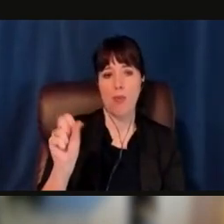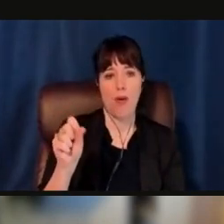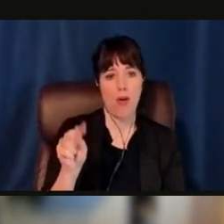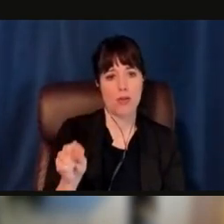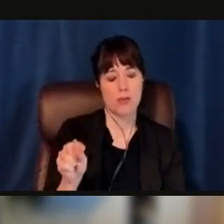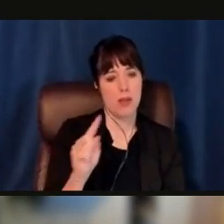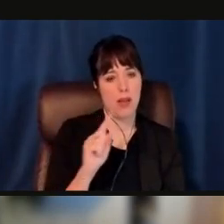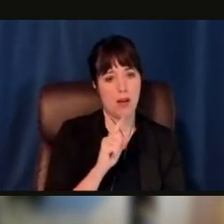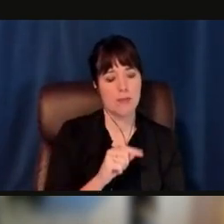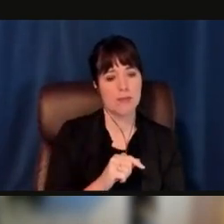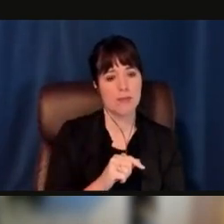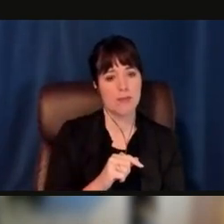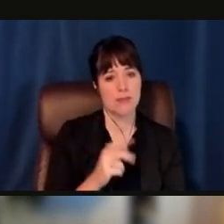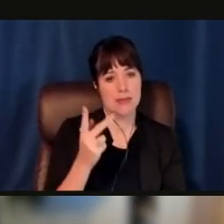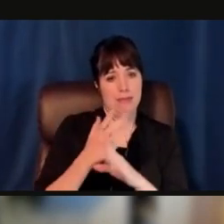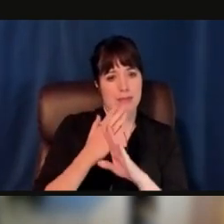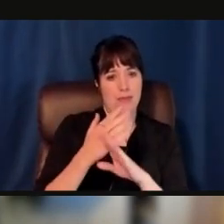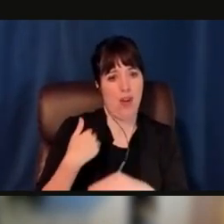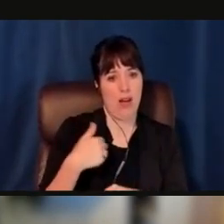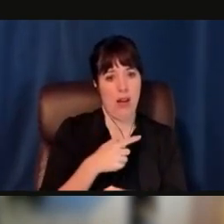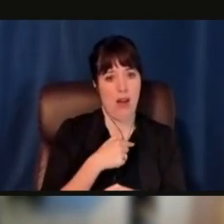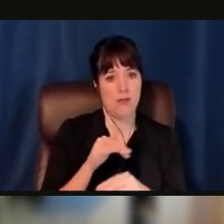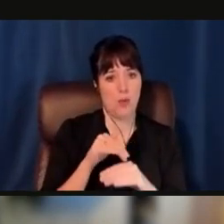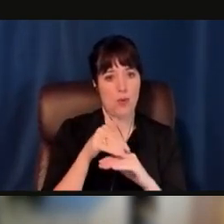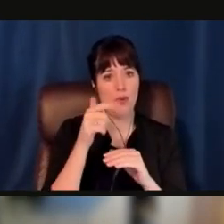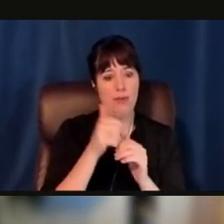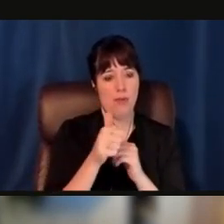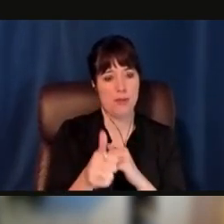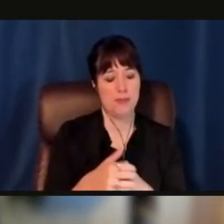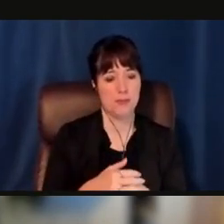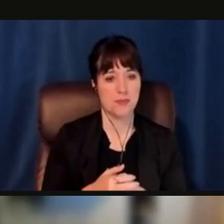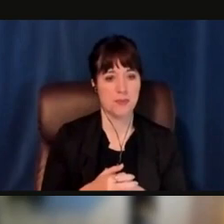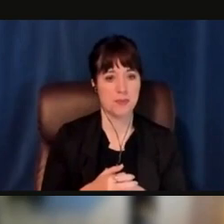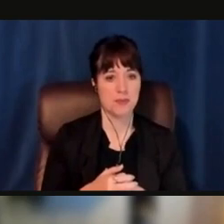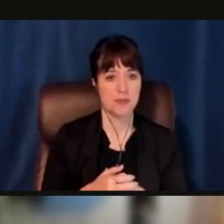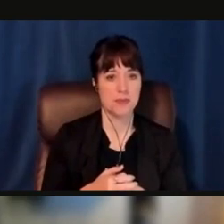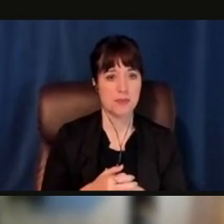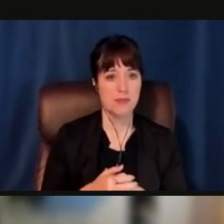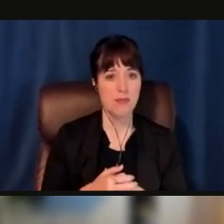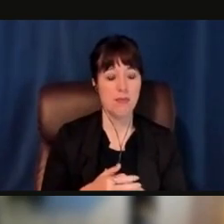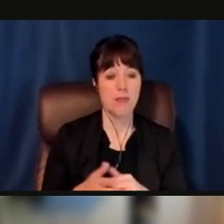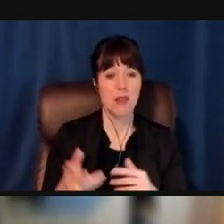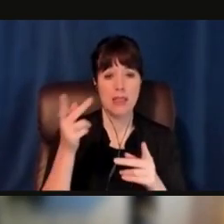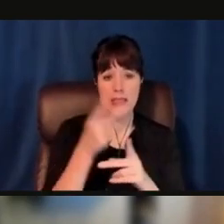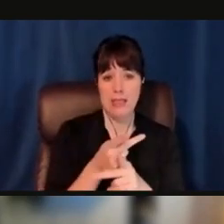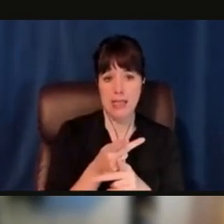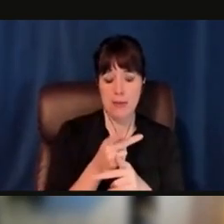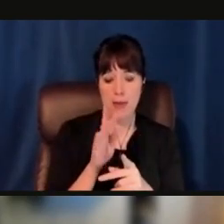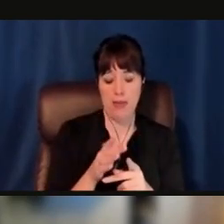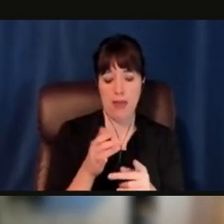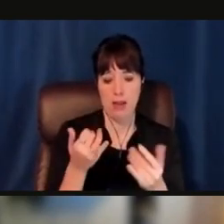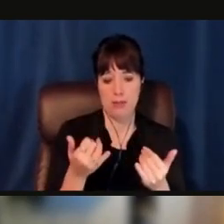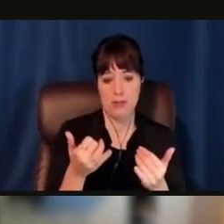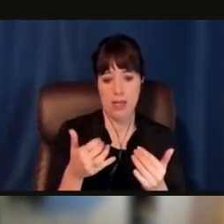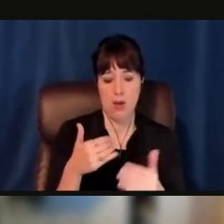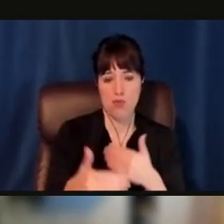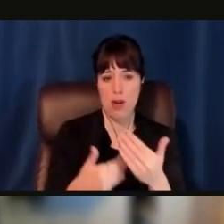that keep us from going too far out and keep the existing process in